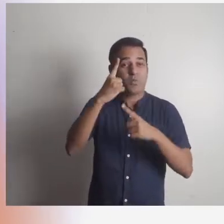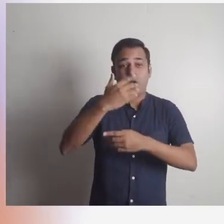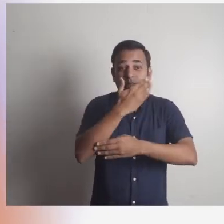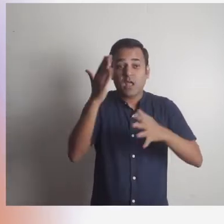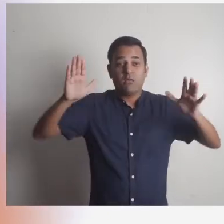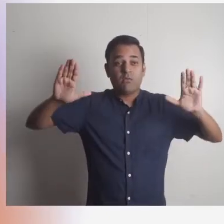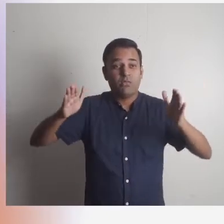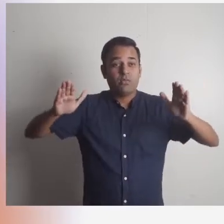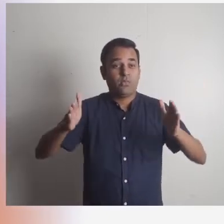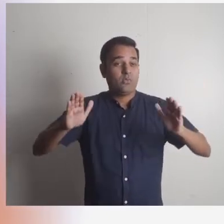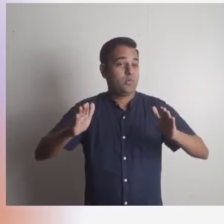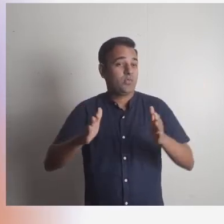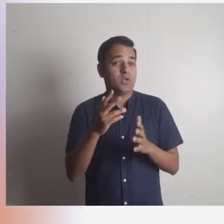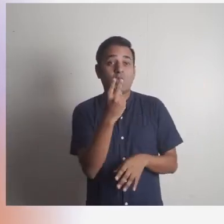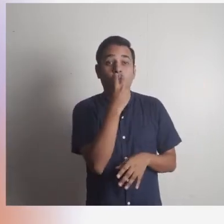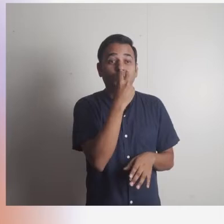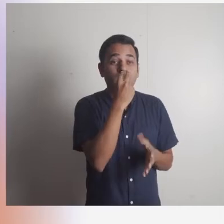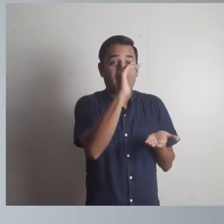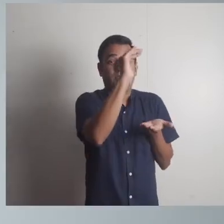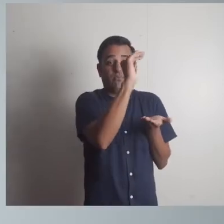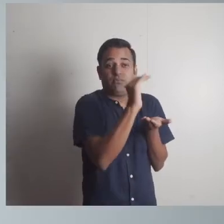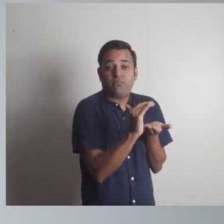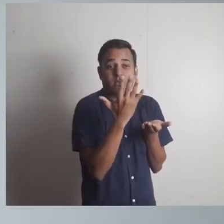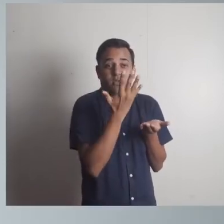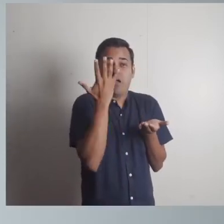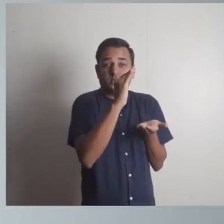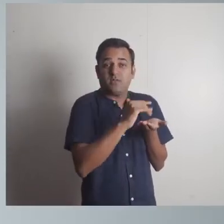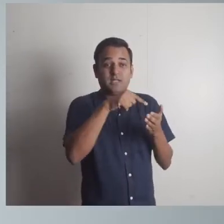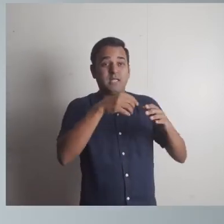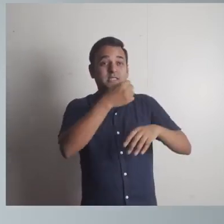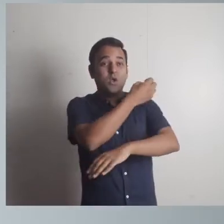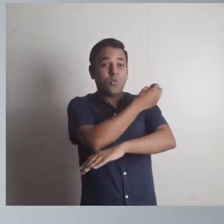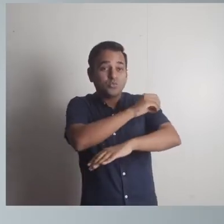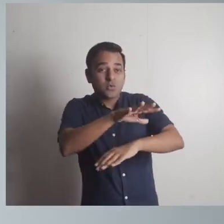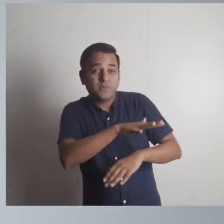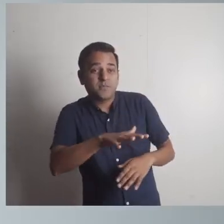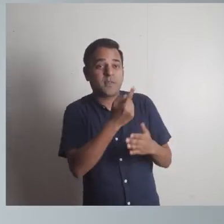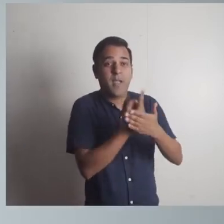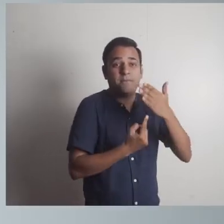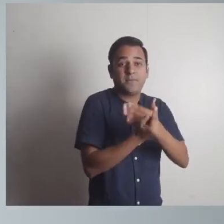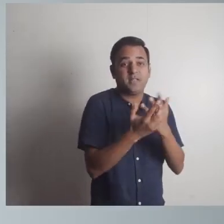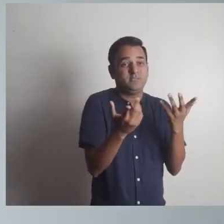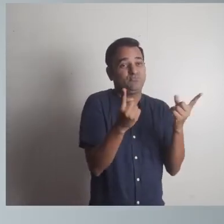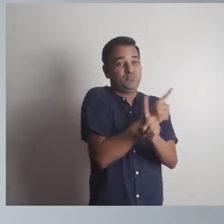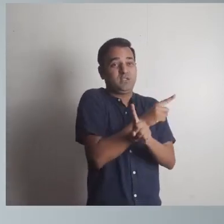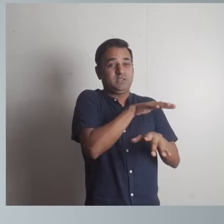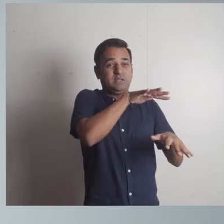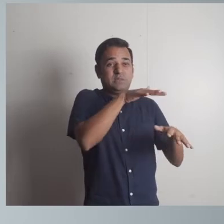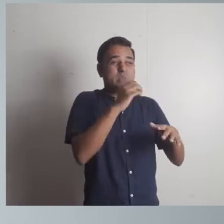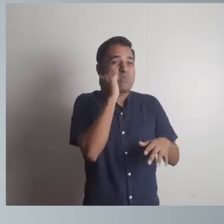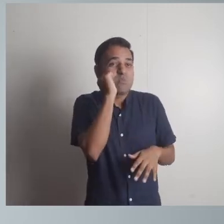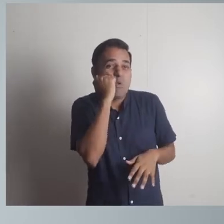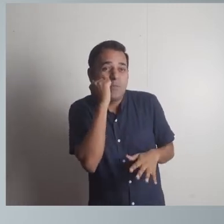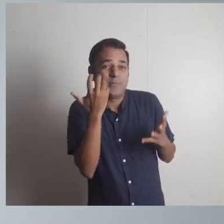together on, reducing plastics and everything will be okay. How will we reduce the plastics? Plastics is also based on a